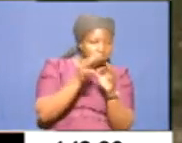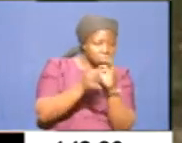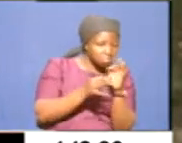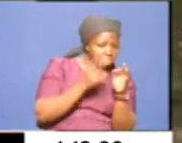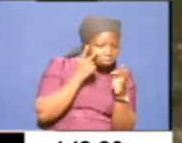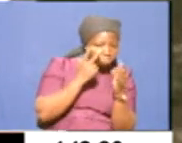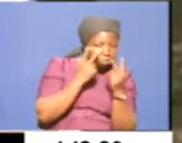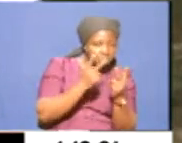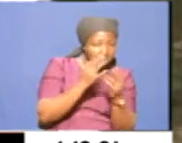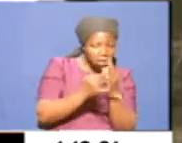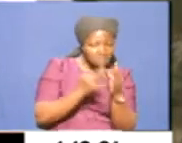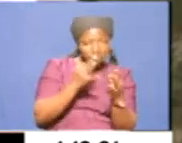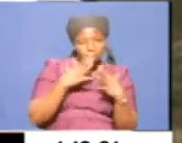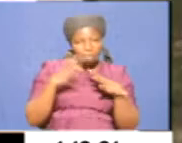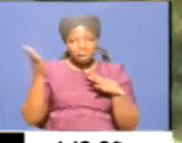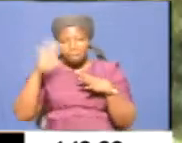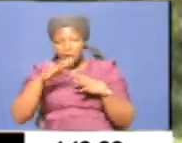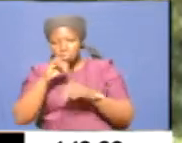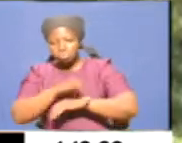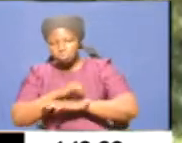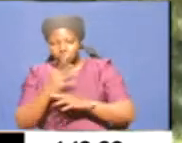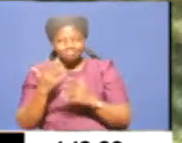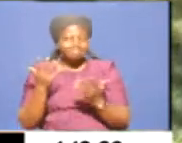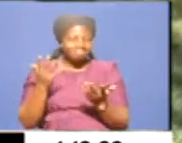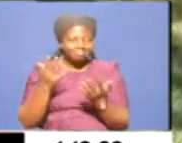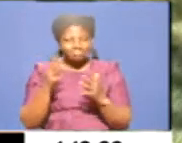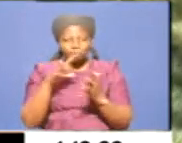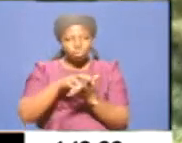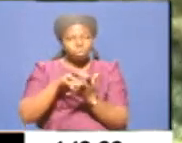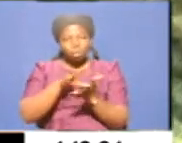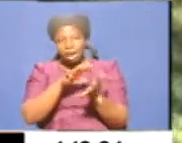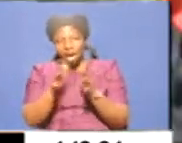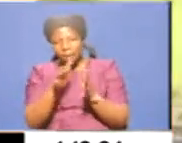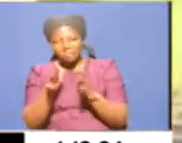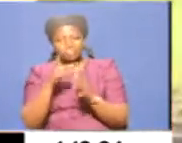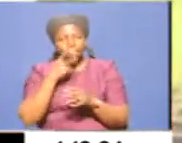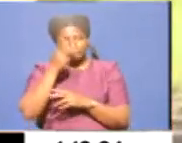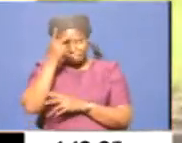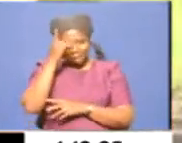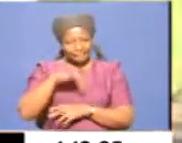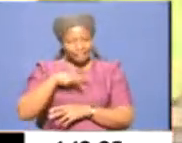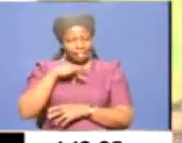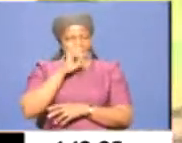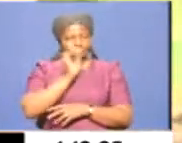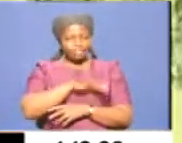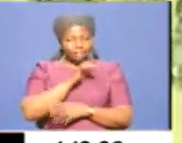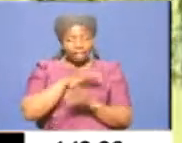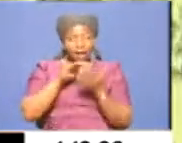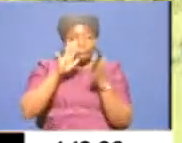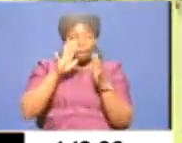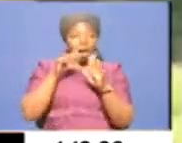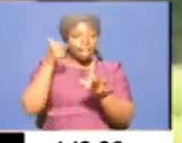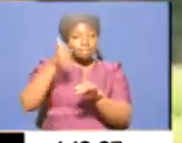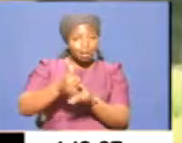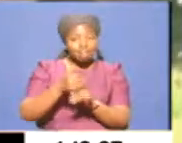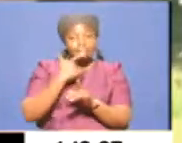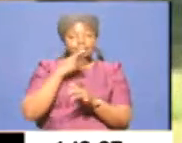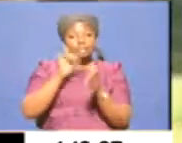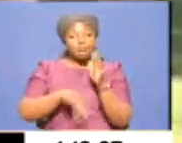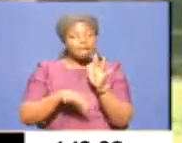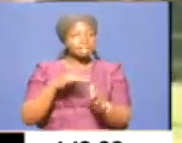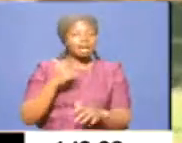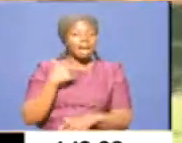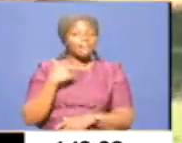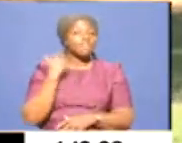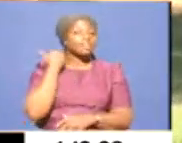wanaangalia situation iko aje katika kijiji cha Galinarok. Parents have expressed fear of more attacks, claiming criminals who have been terrorizing them